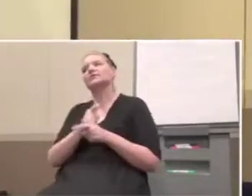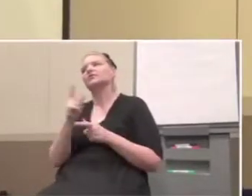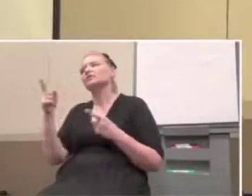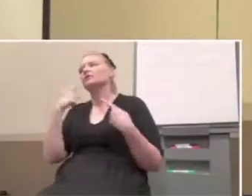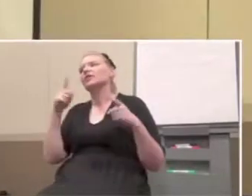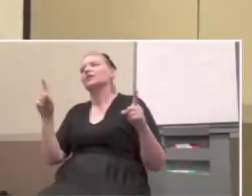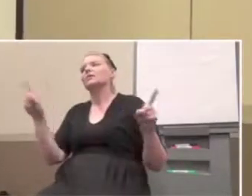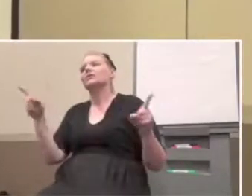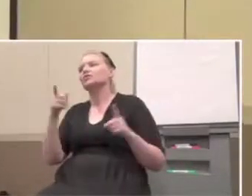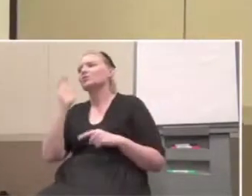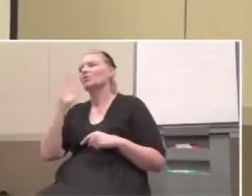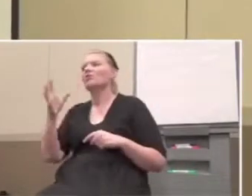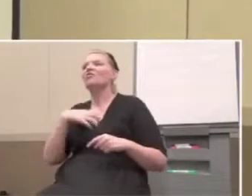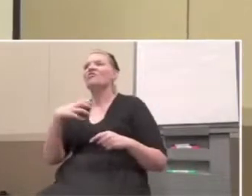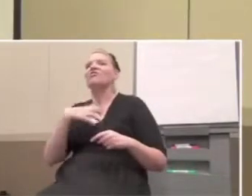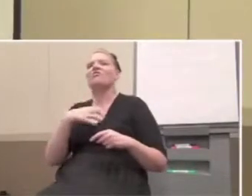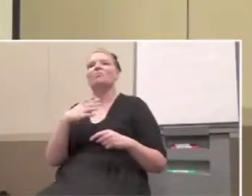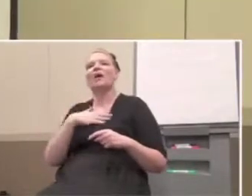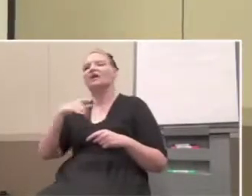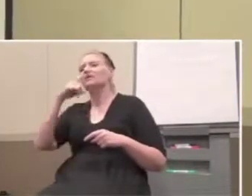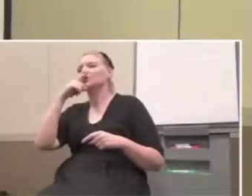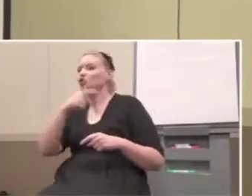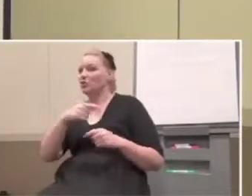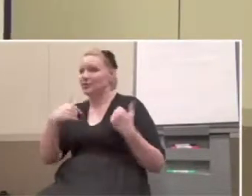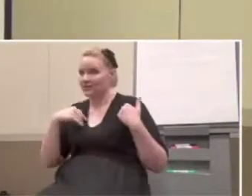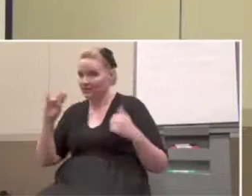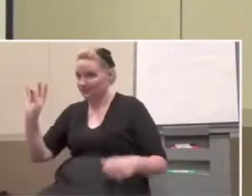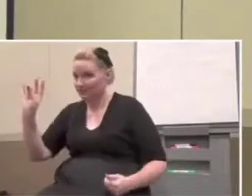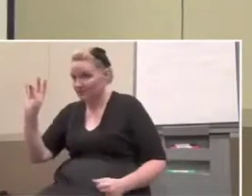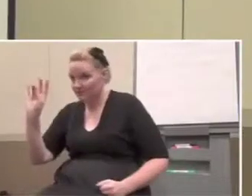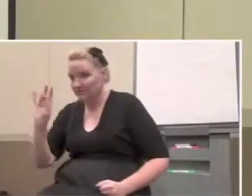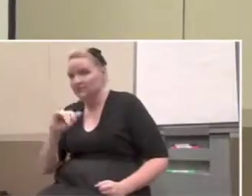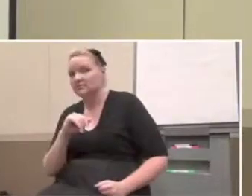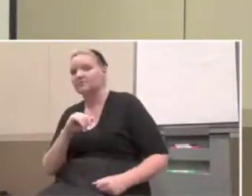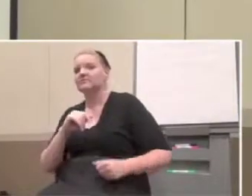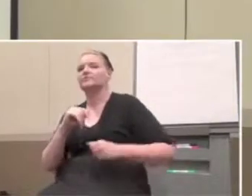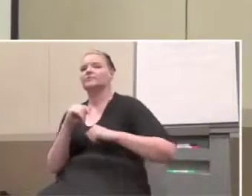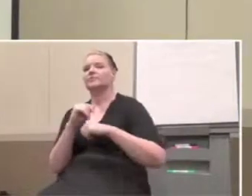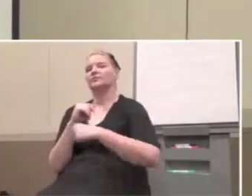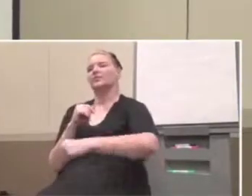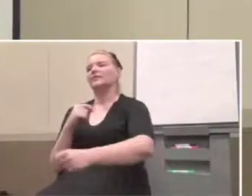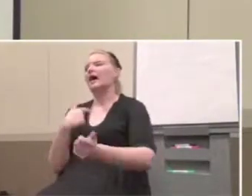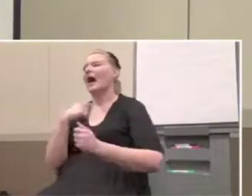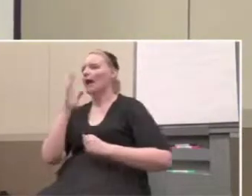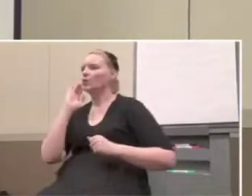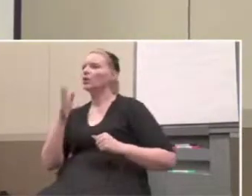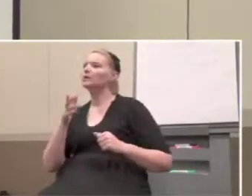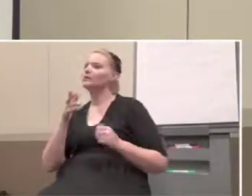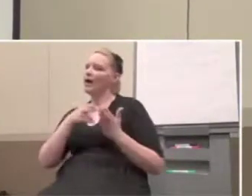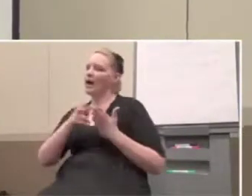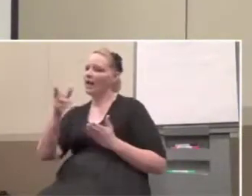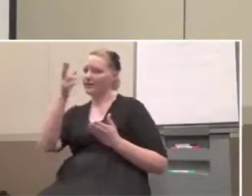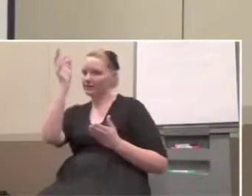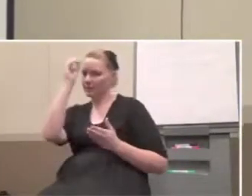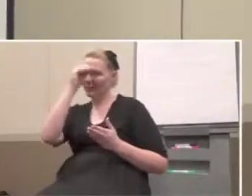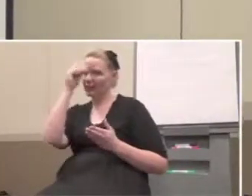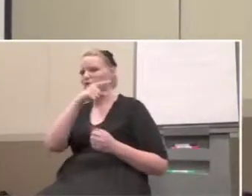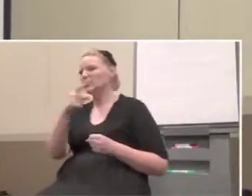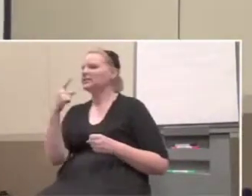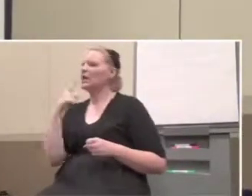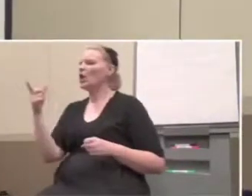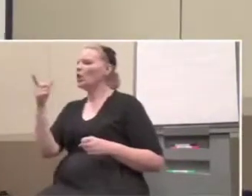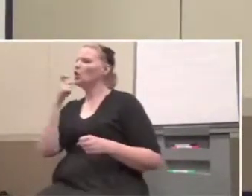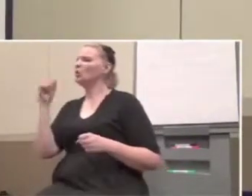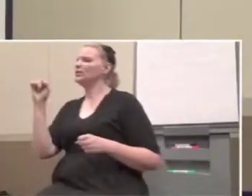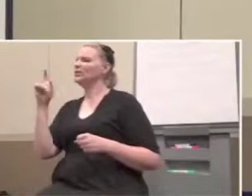kvetch about one of her kids. She had 7 kids, by the way. And so when I would give her my honest opinion, she'd say, whose side are you on